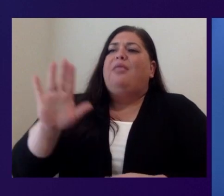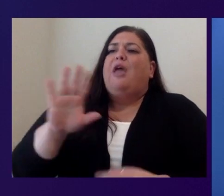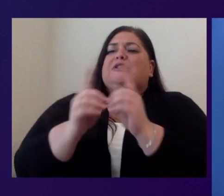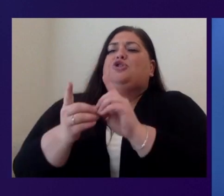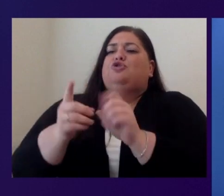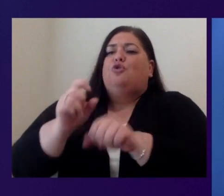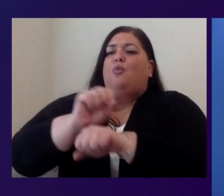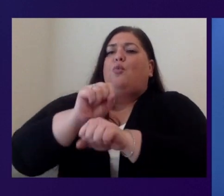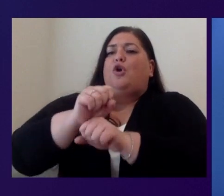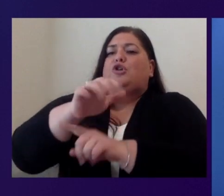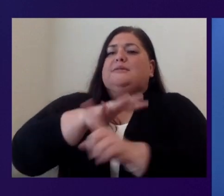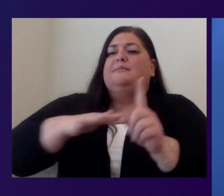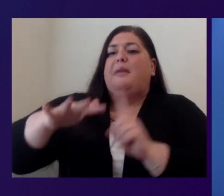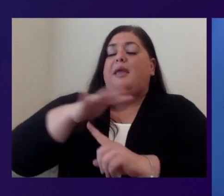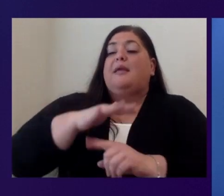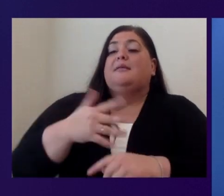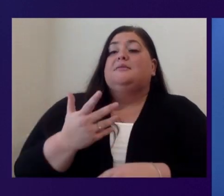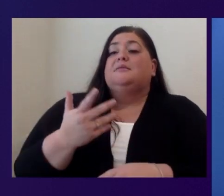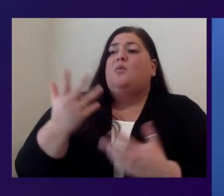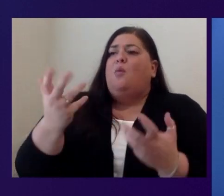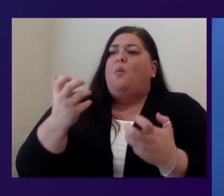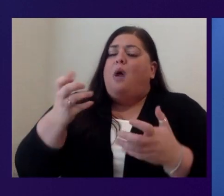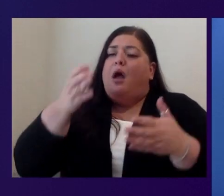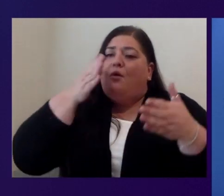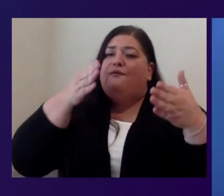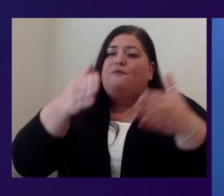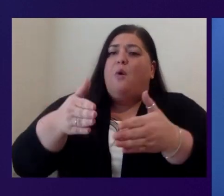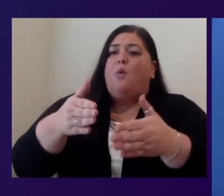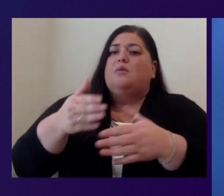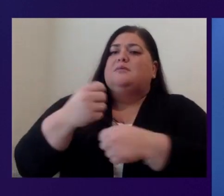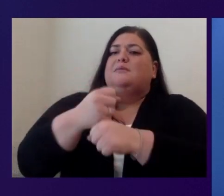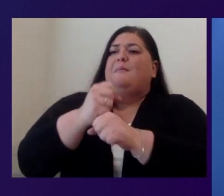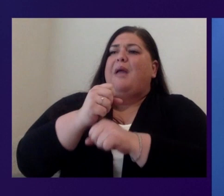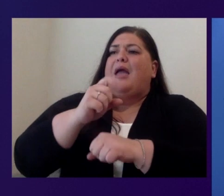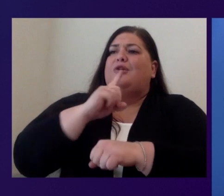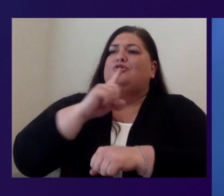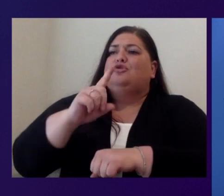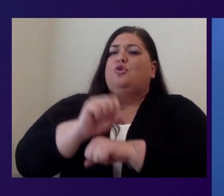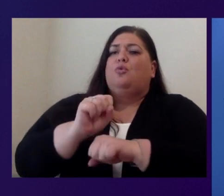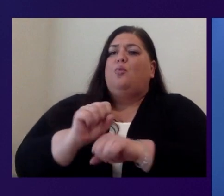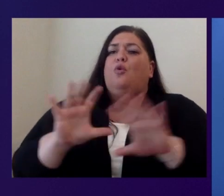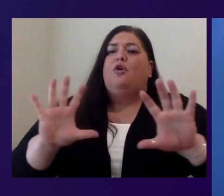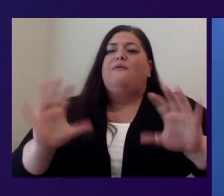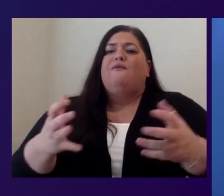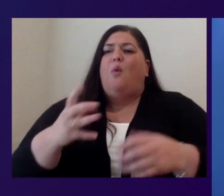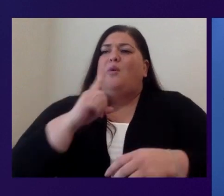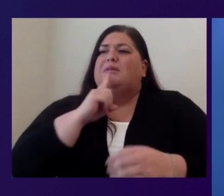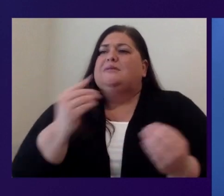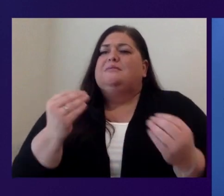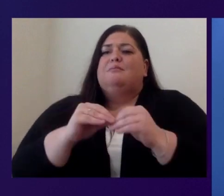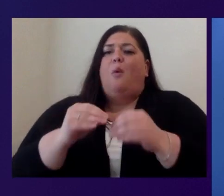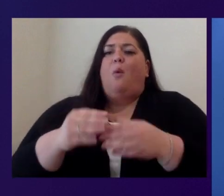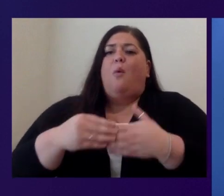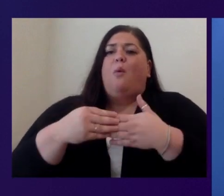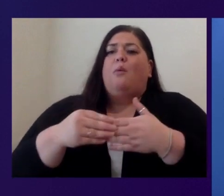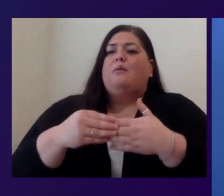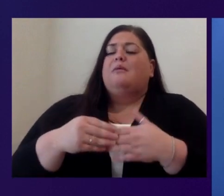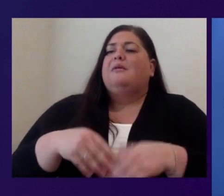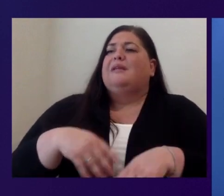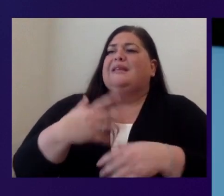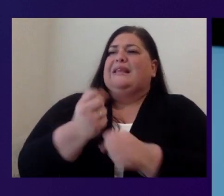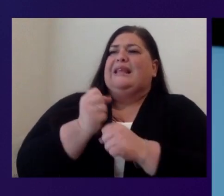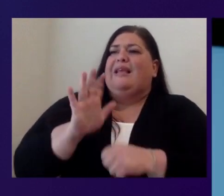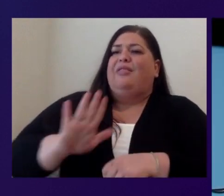Specifically, we focus on making the workforce more agile, giving them what they need to get their daily